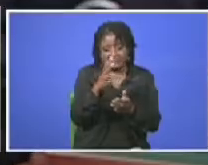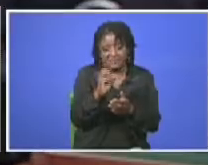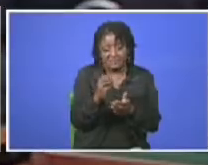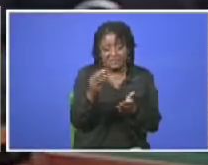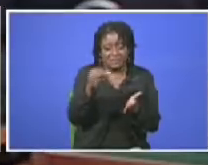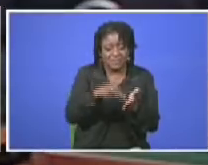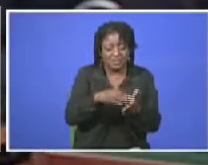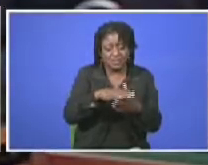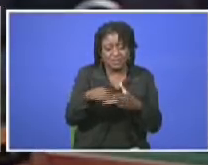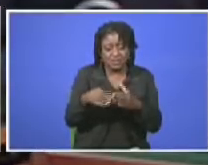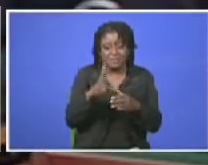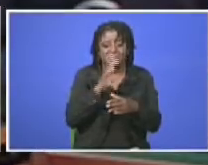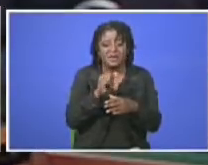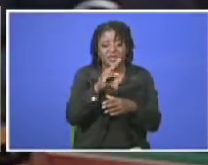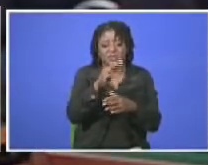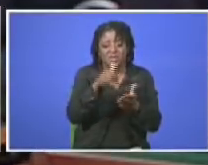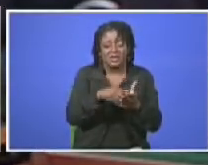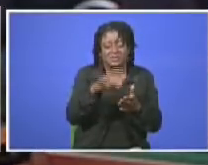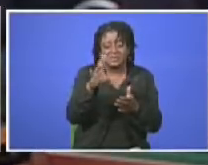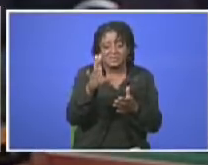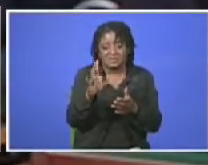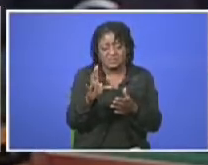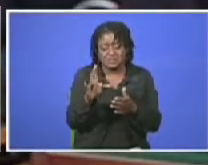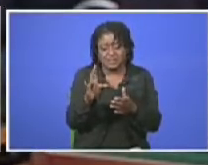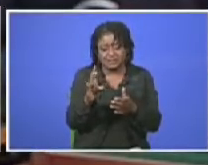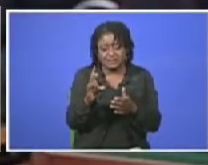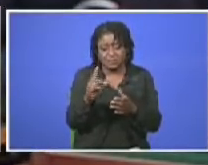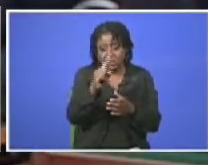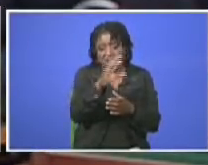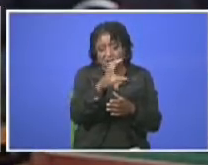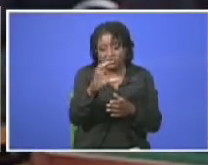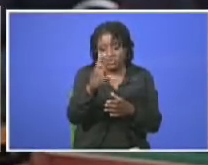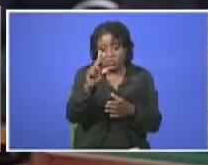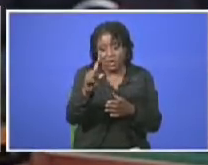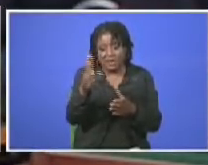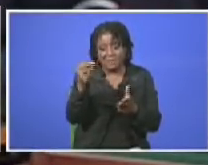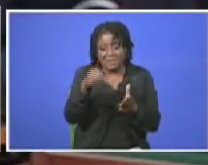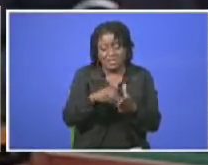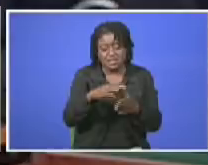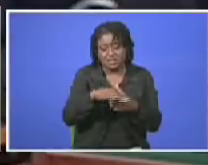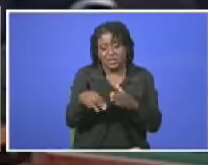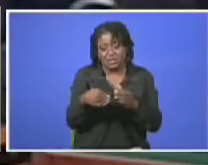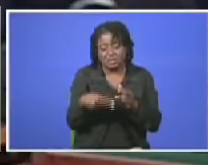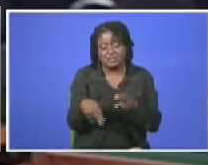By 2007, it was $101 million. DeAndre Williamson, ZNS Network News.